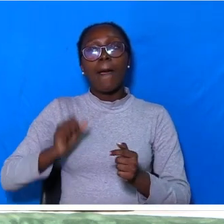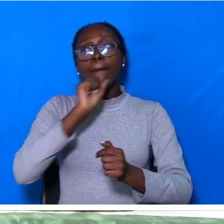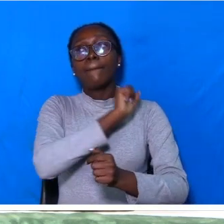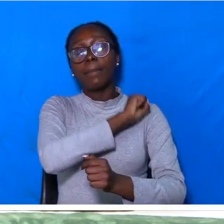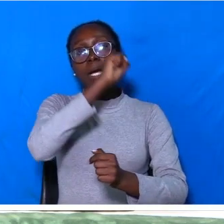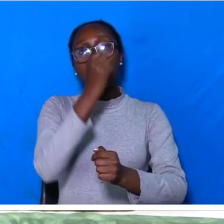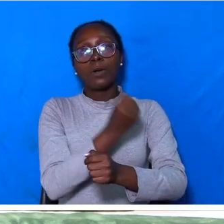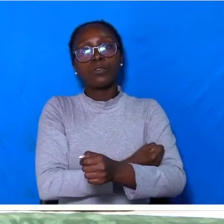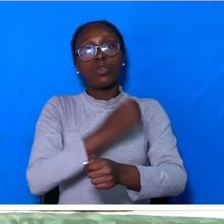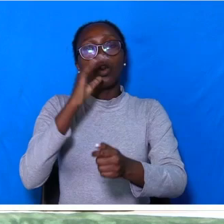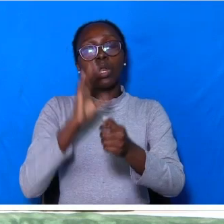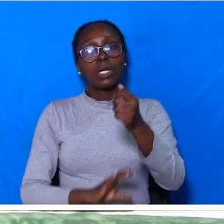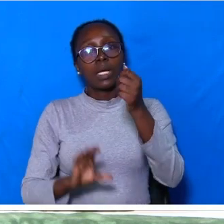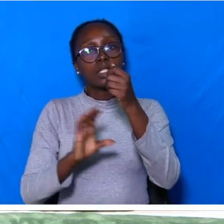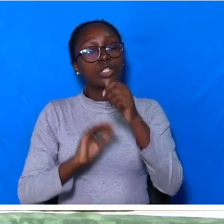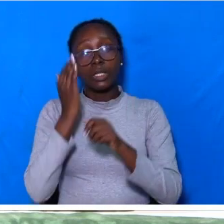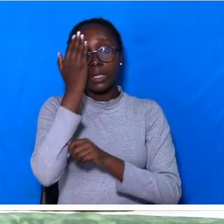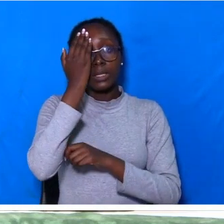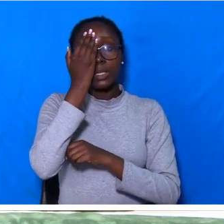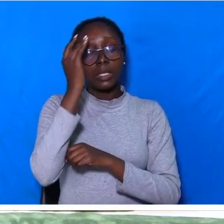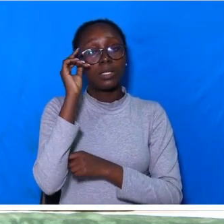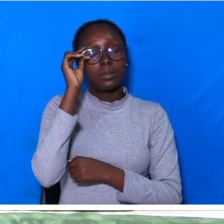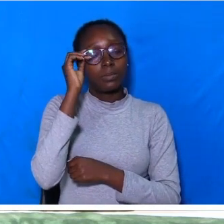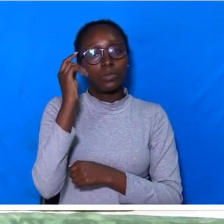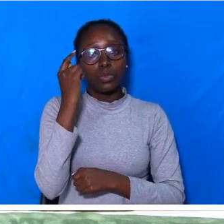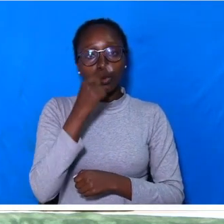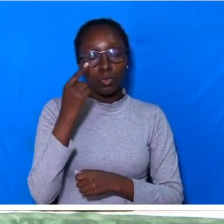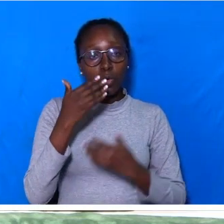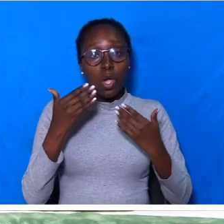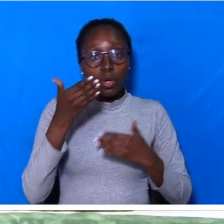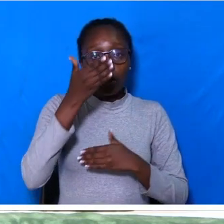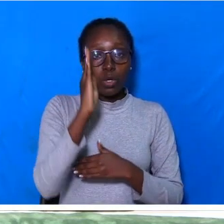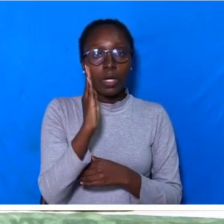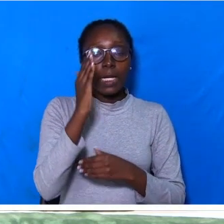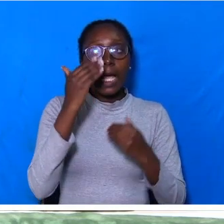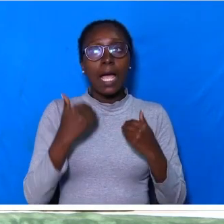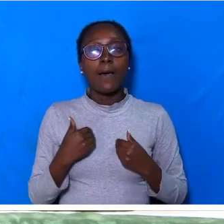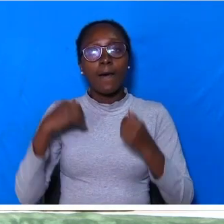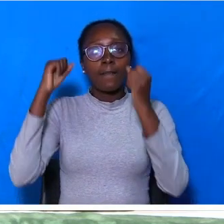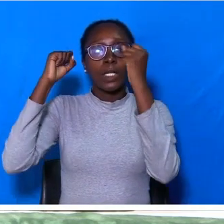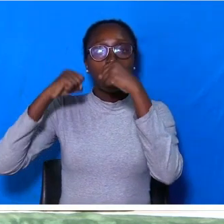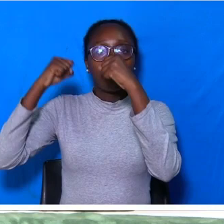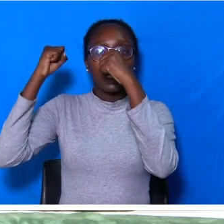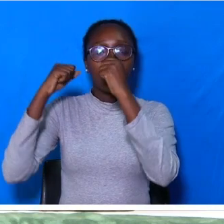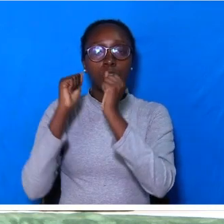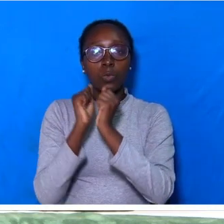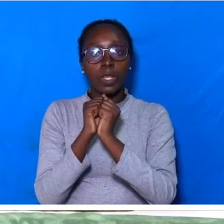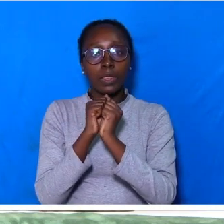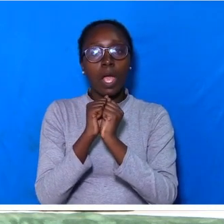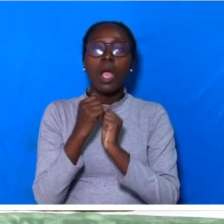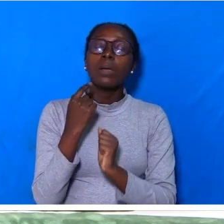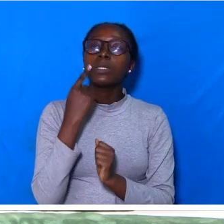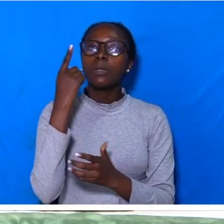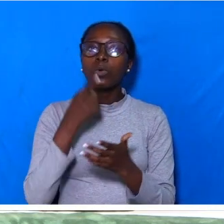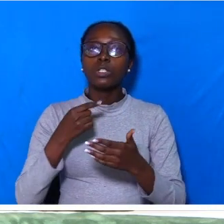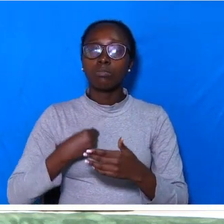of Israel, whom God had covenanted with, that you will be my people, I will be your God, no